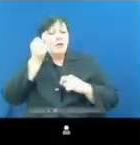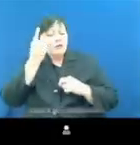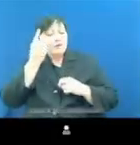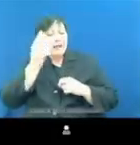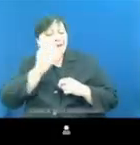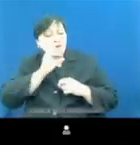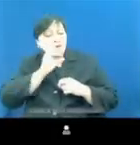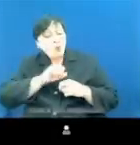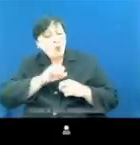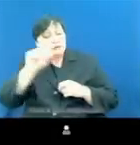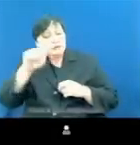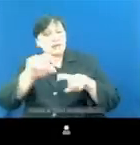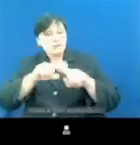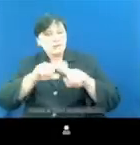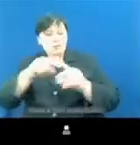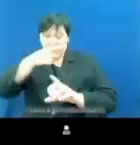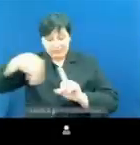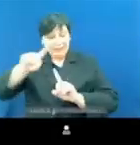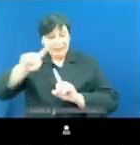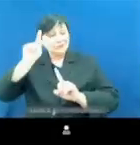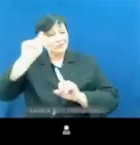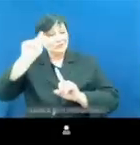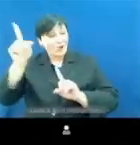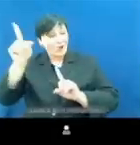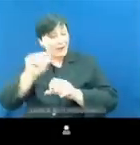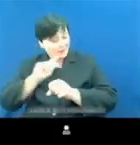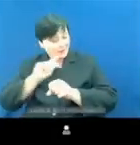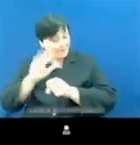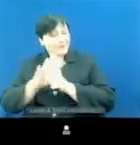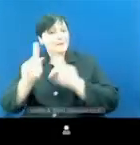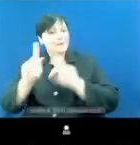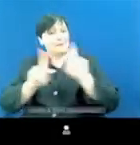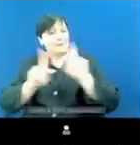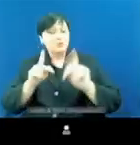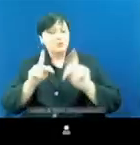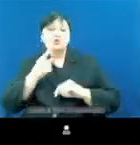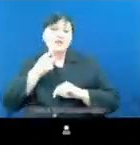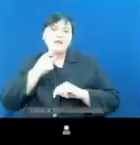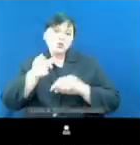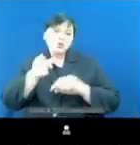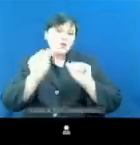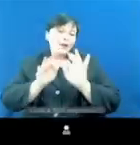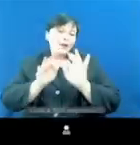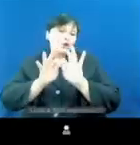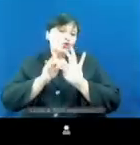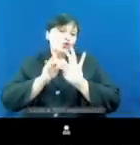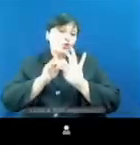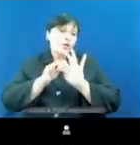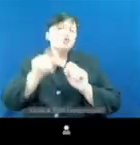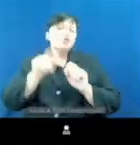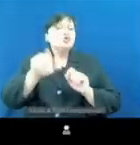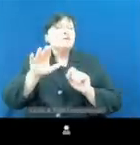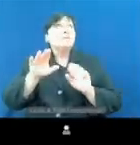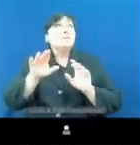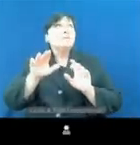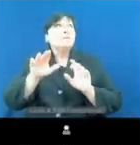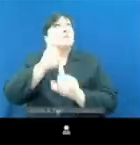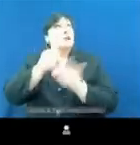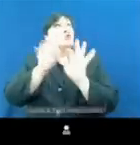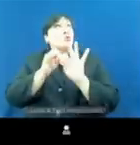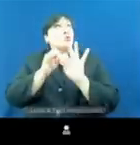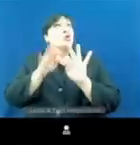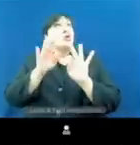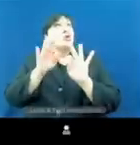were very committed people. So they said you may interpret several, be prepared to interpret several